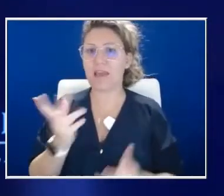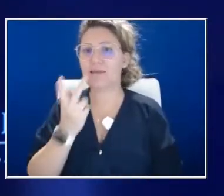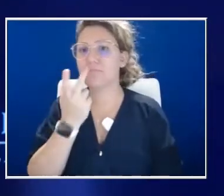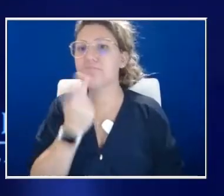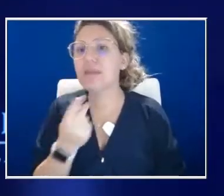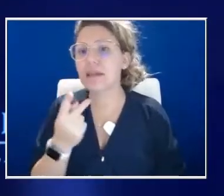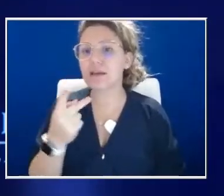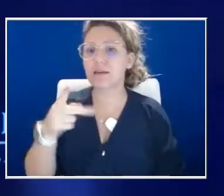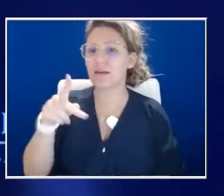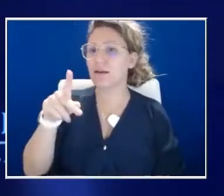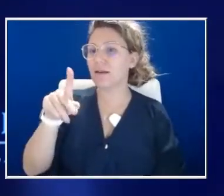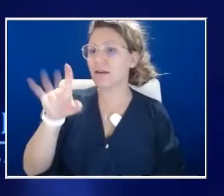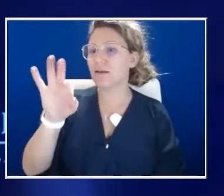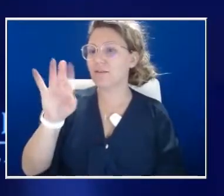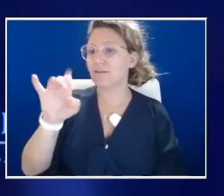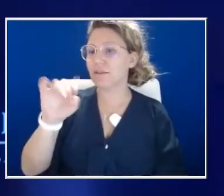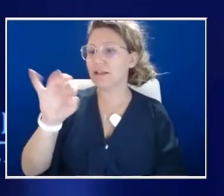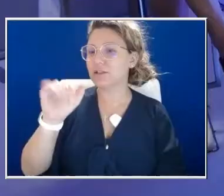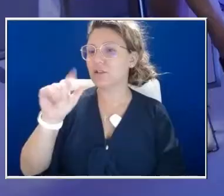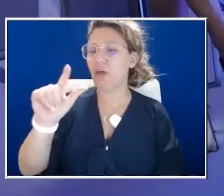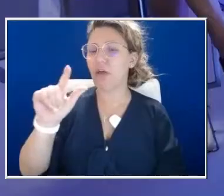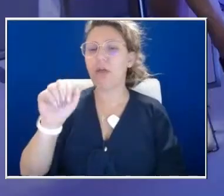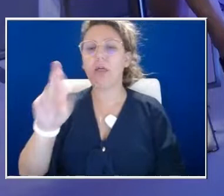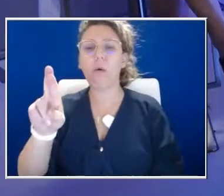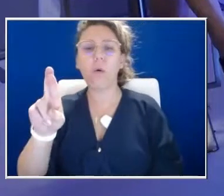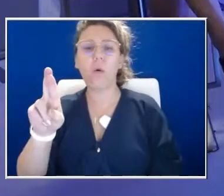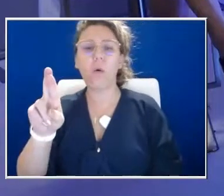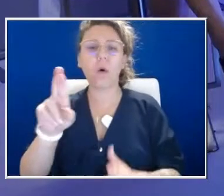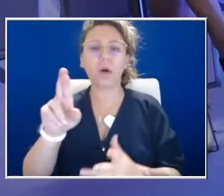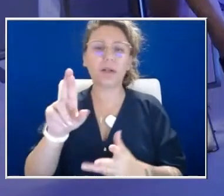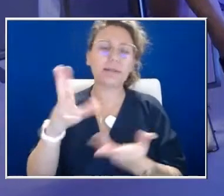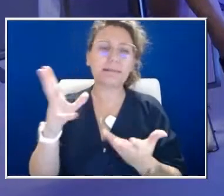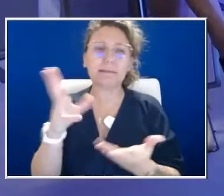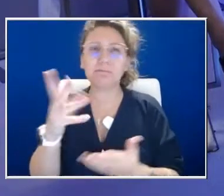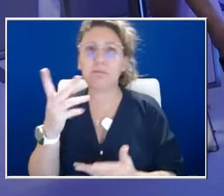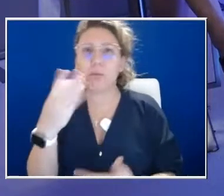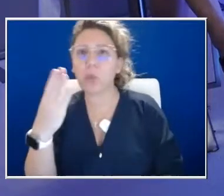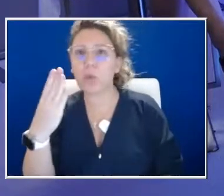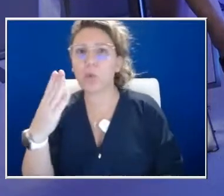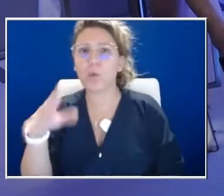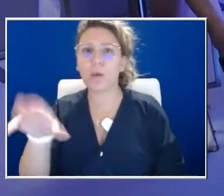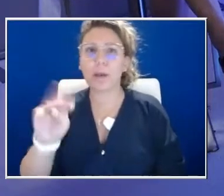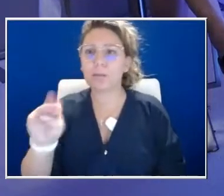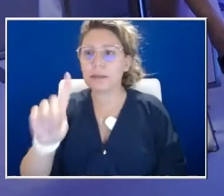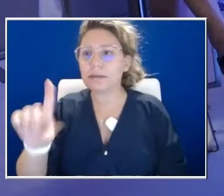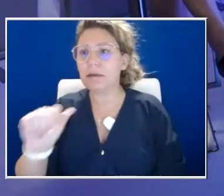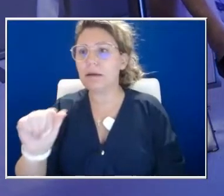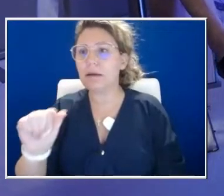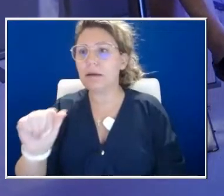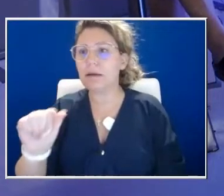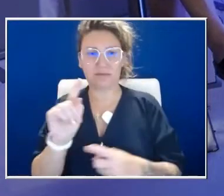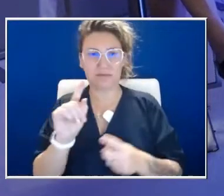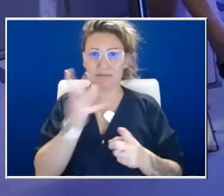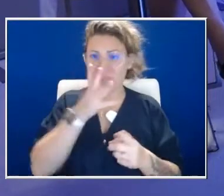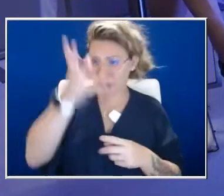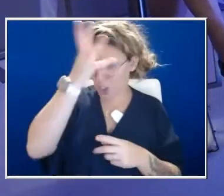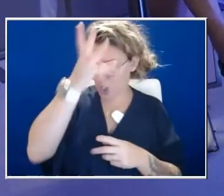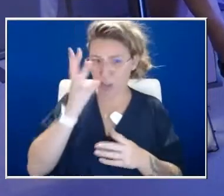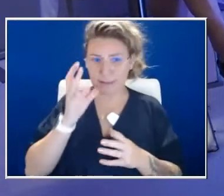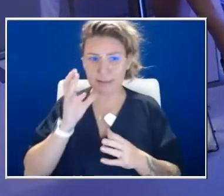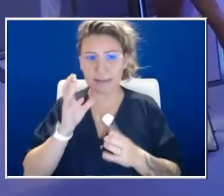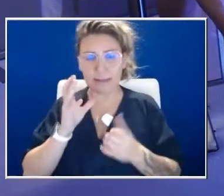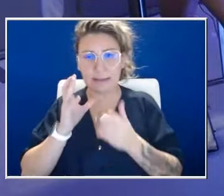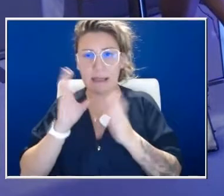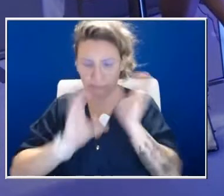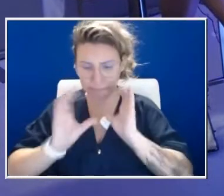blue MDMA. That's not a new thing. Do you think it's pretty obvious if parents are looking through their kids' candy like we have always said they should be